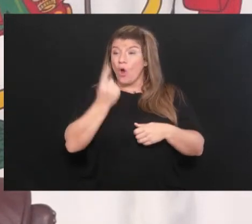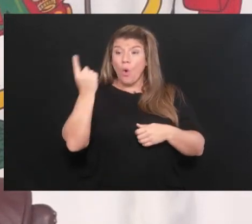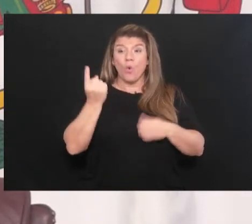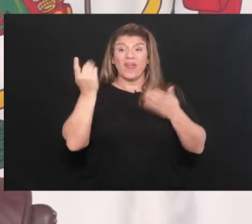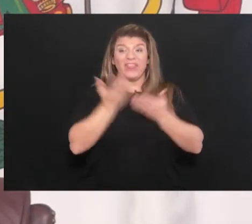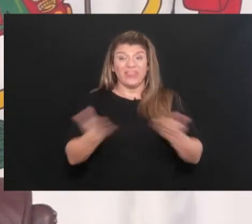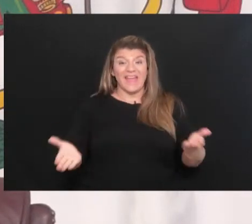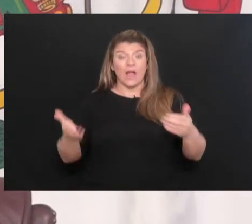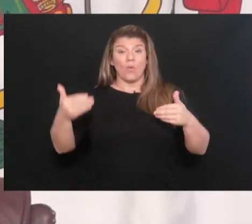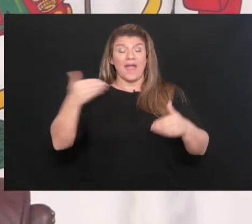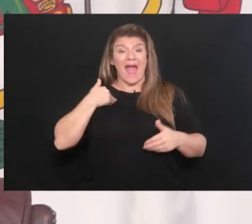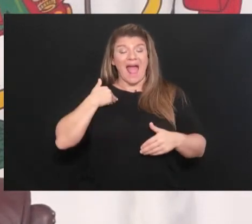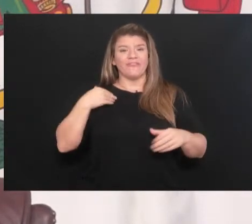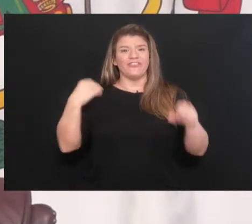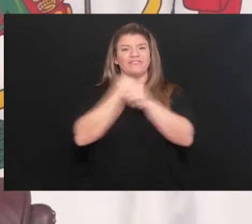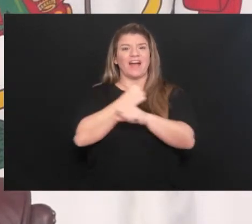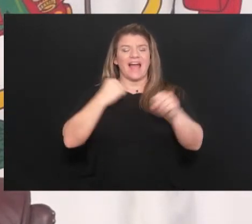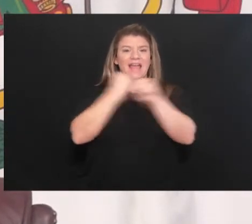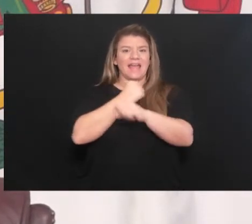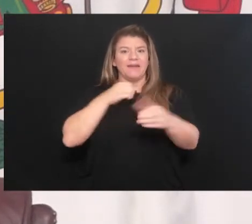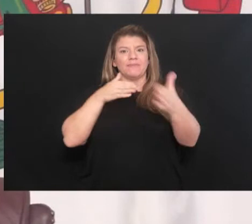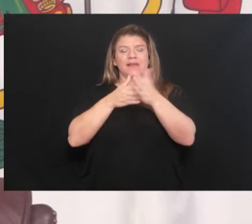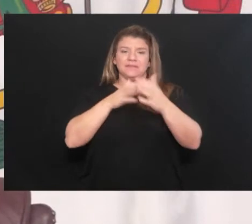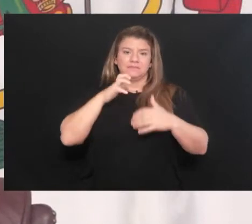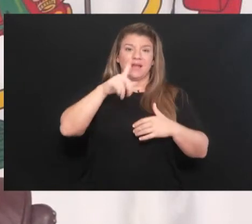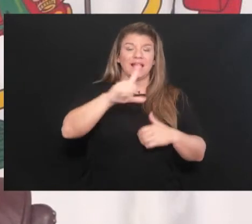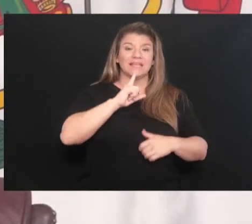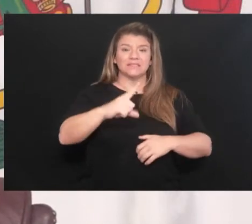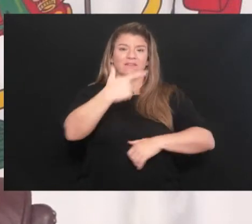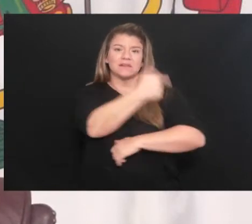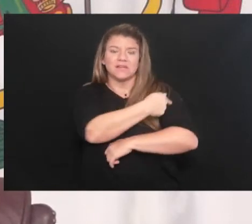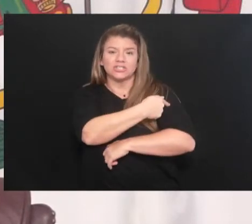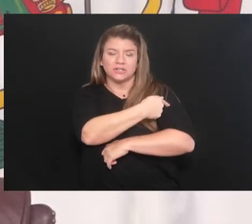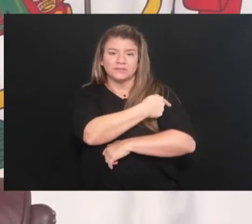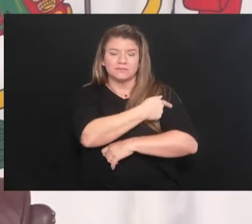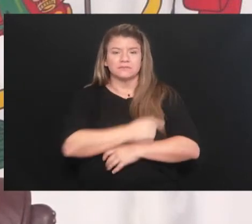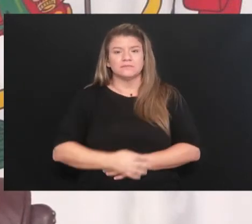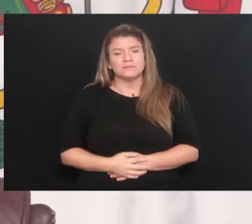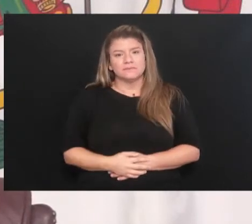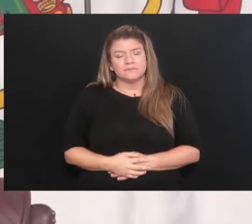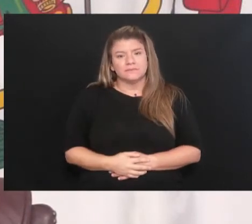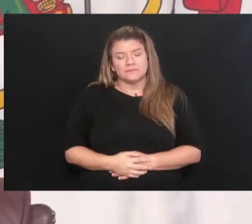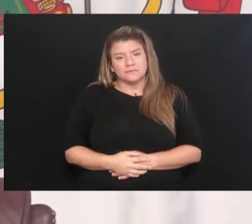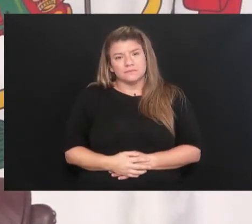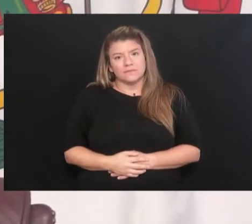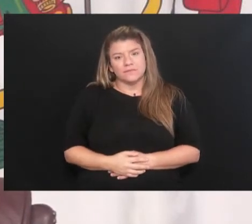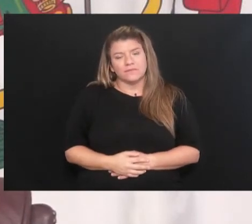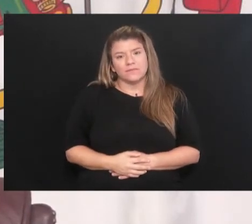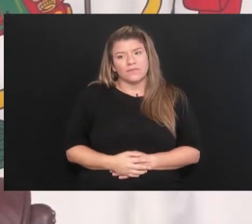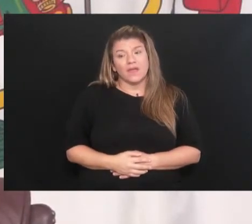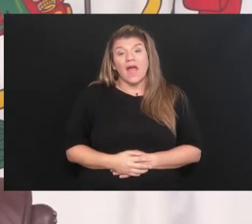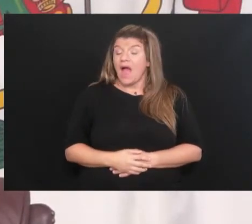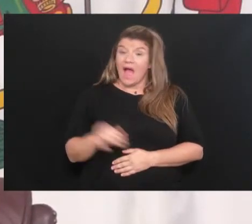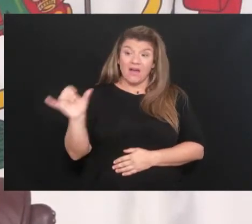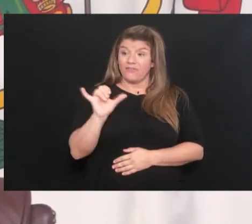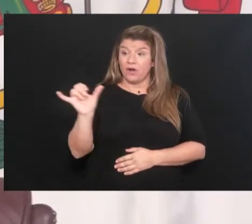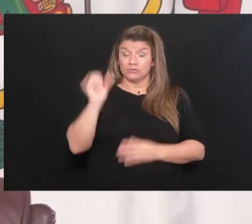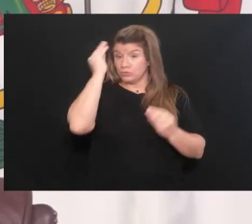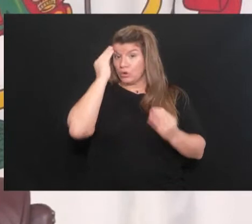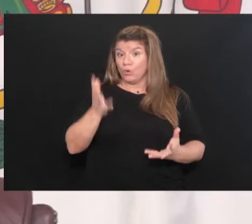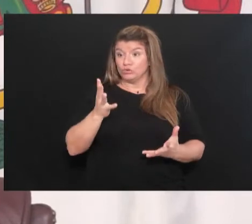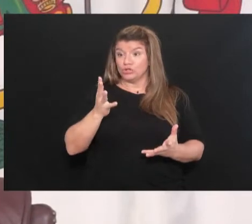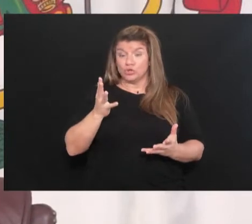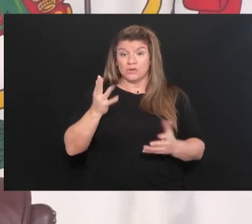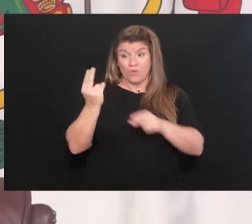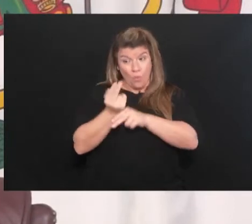that we have to fight back with is the vaccinations. And I've also told you as far as